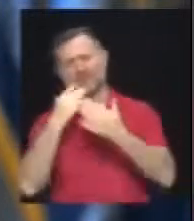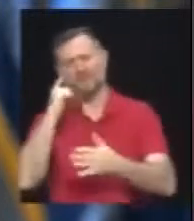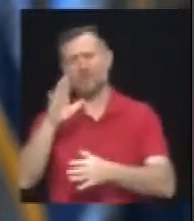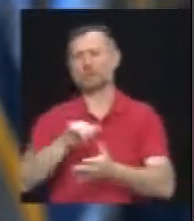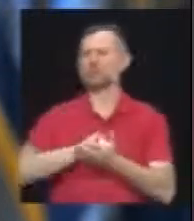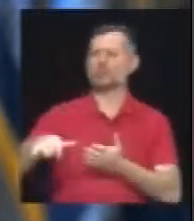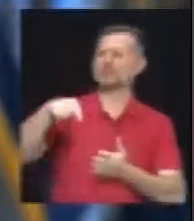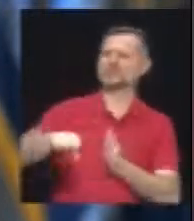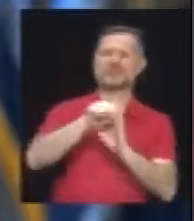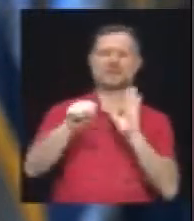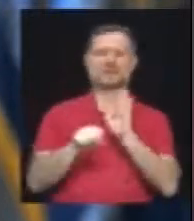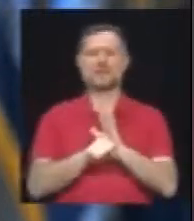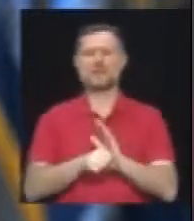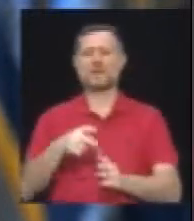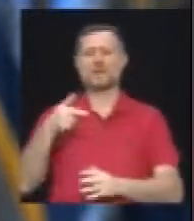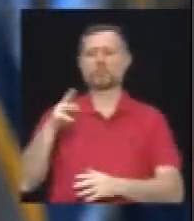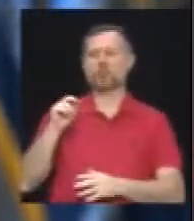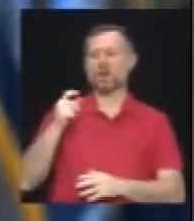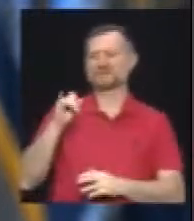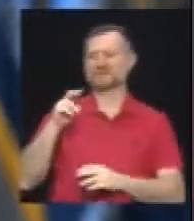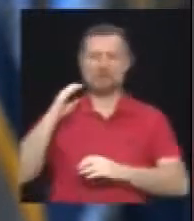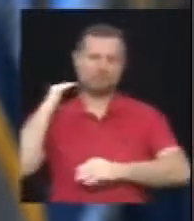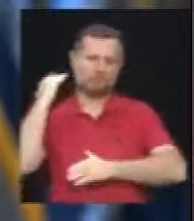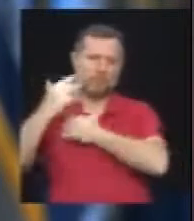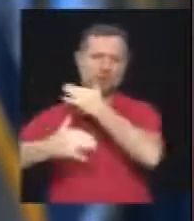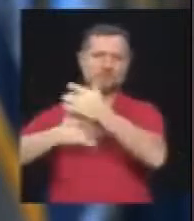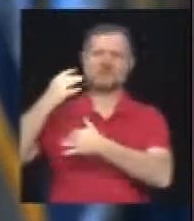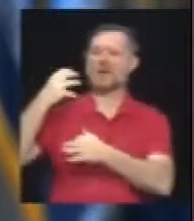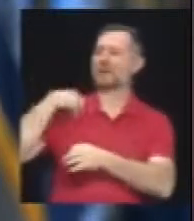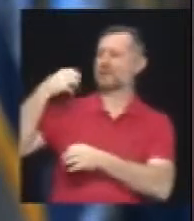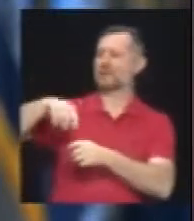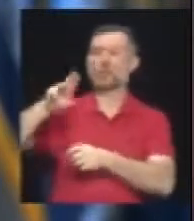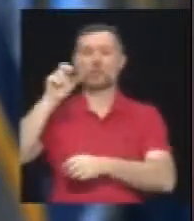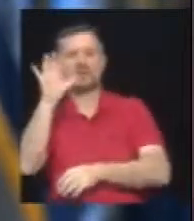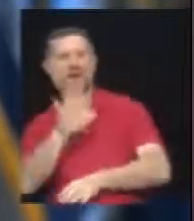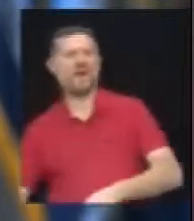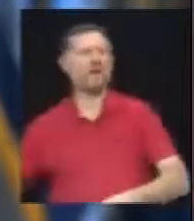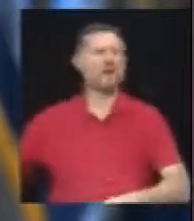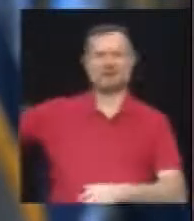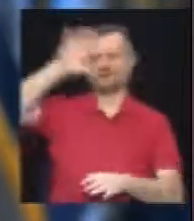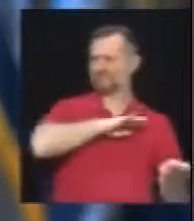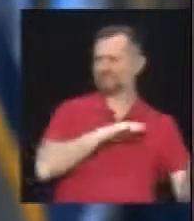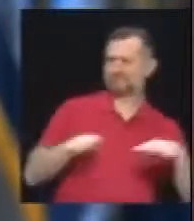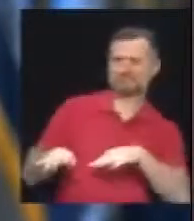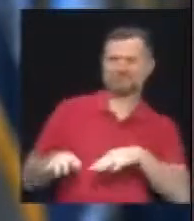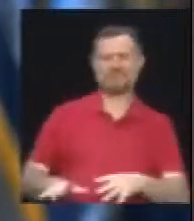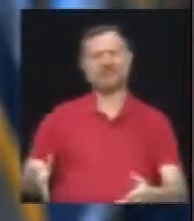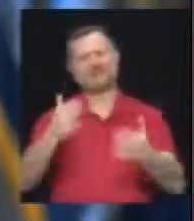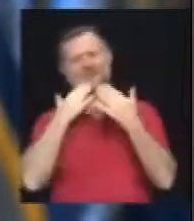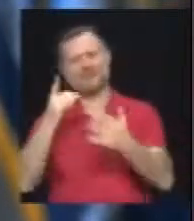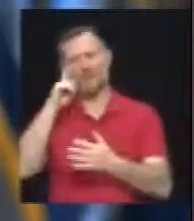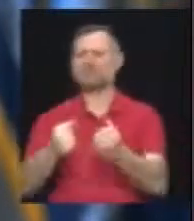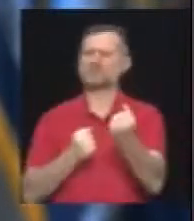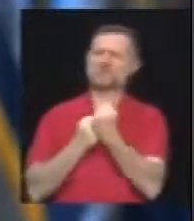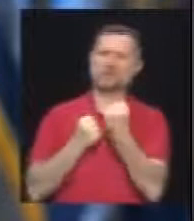the progressive capital of the nation. Thank you for vindicating E.B. White's words